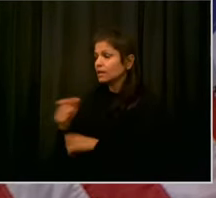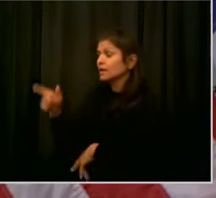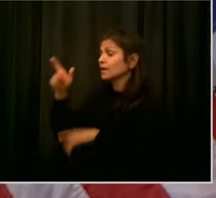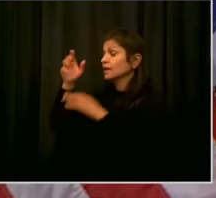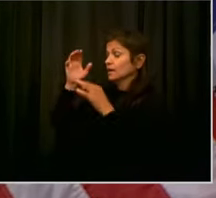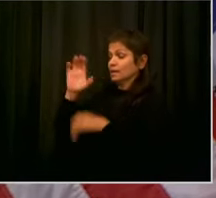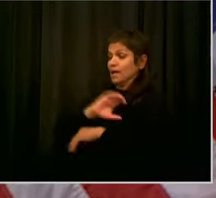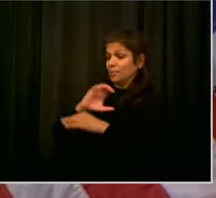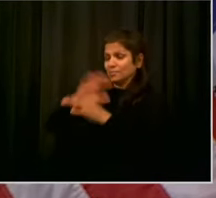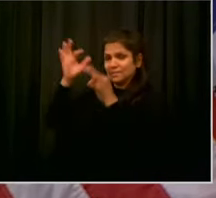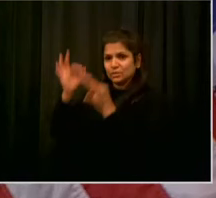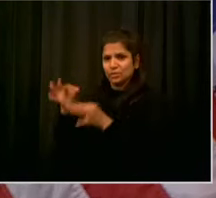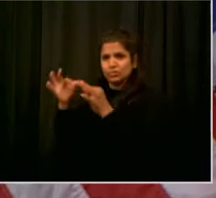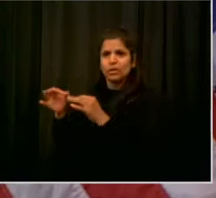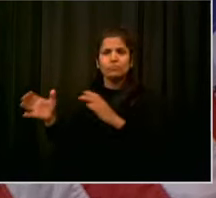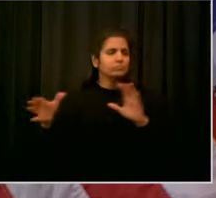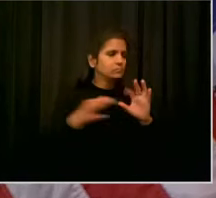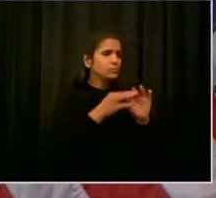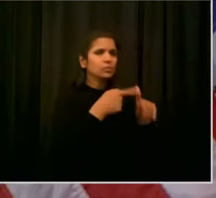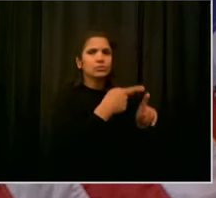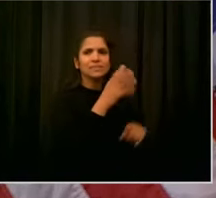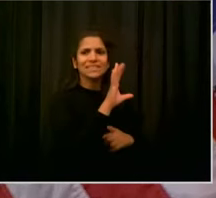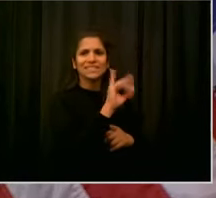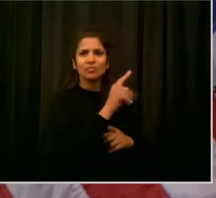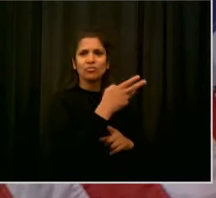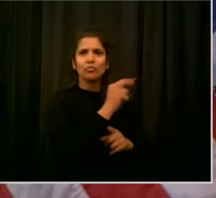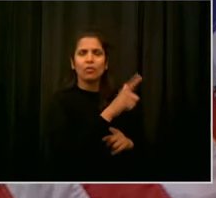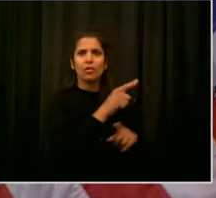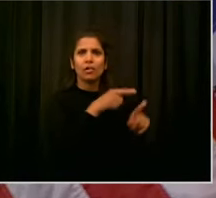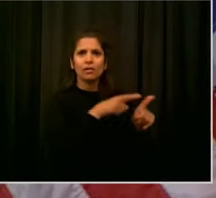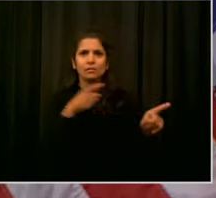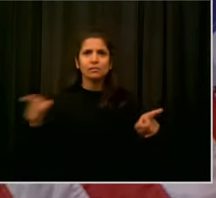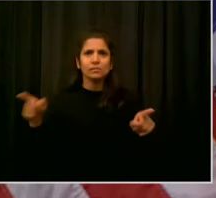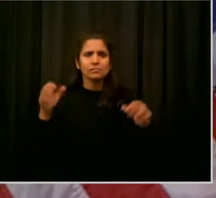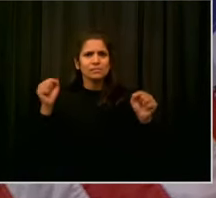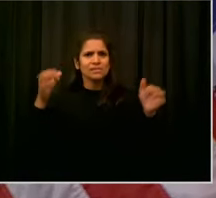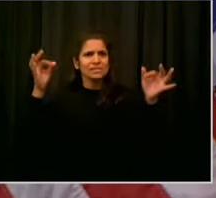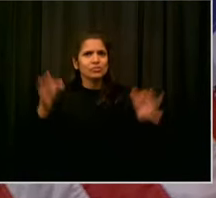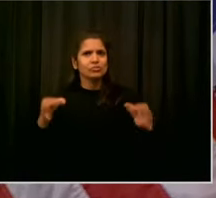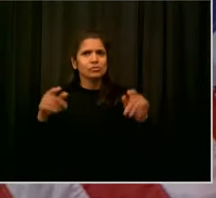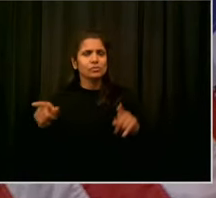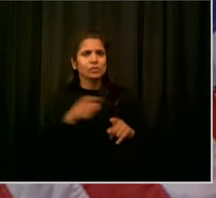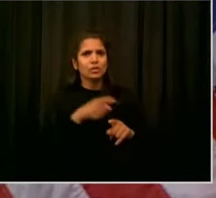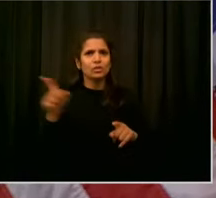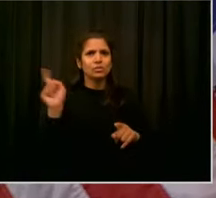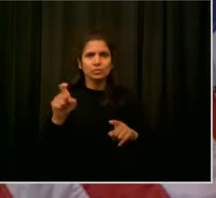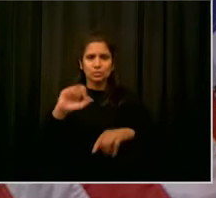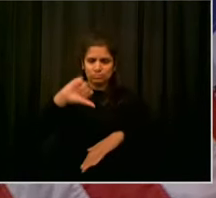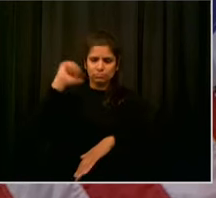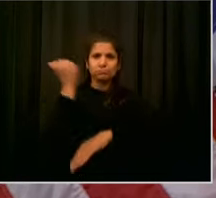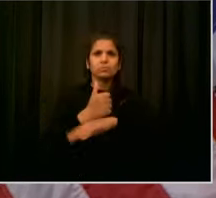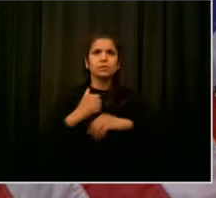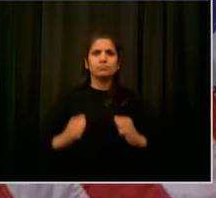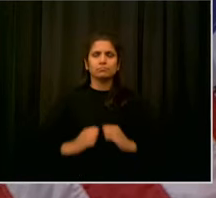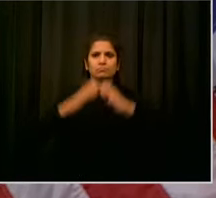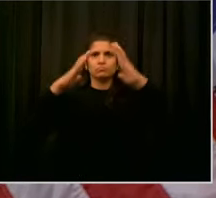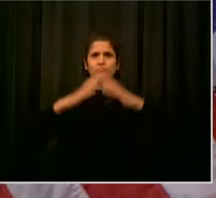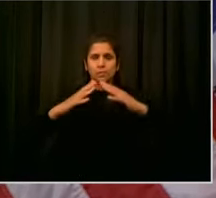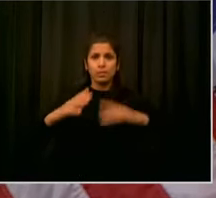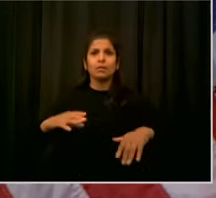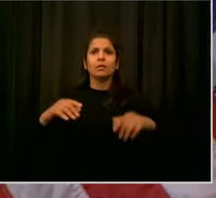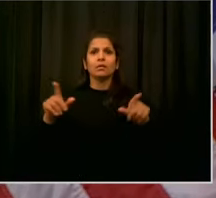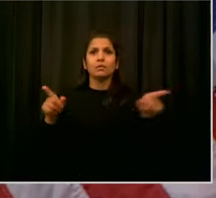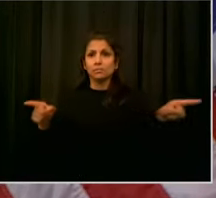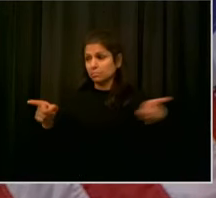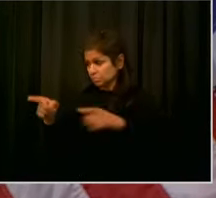course, gives them the leeway to do their job. The model we have developed here is when my police commissioners say they need something, I'm going to go